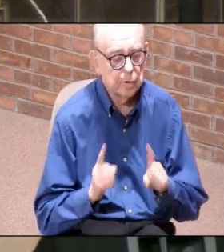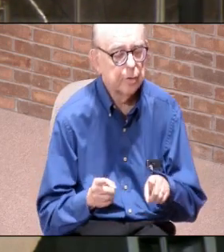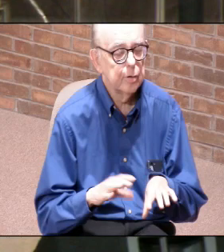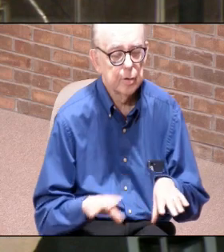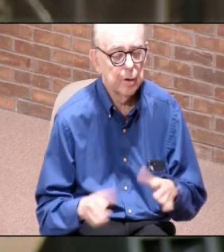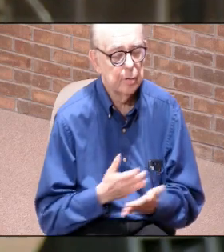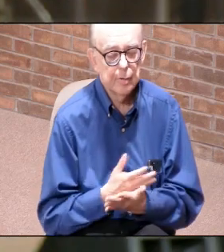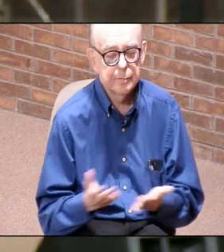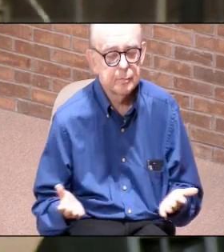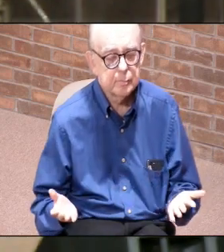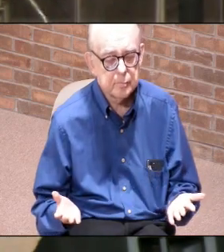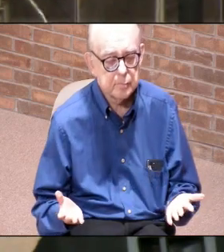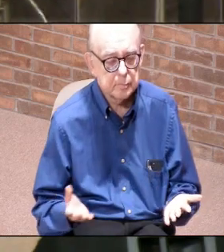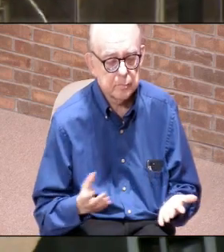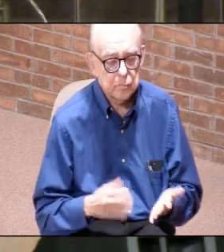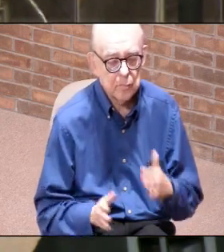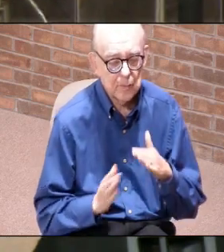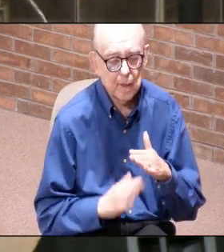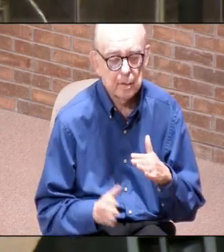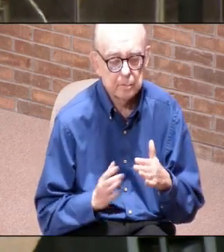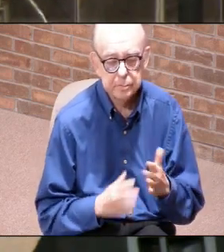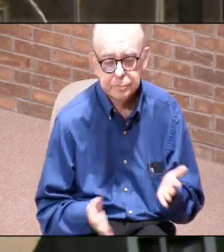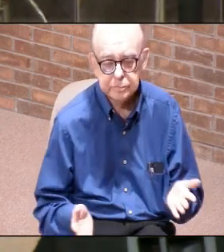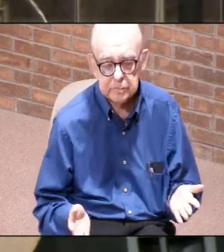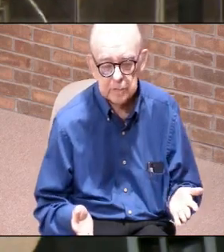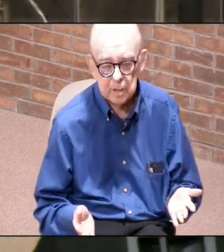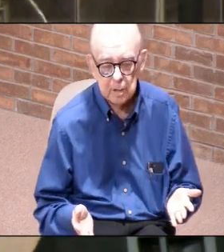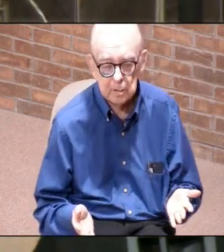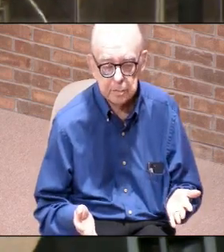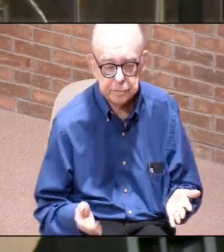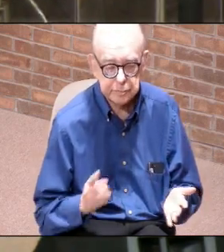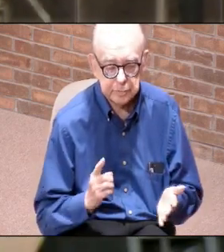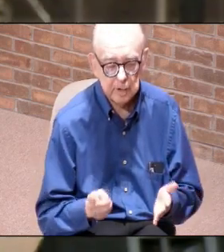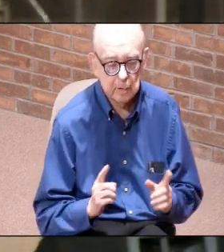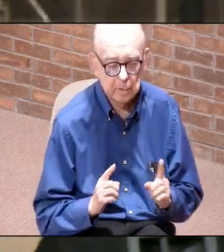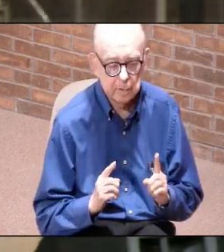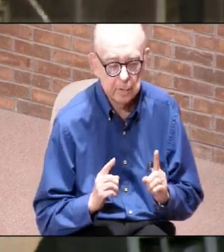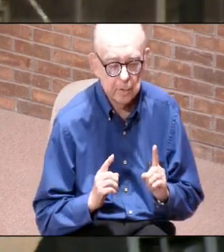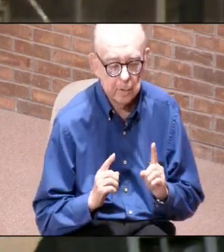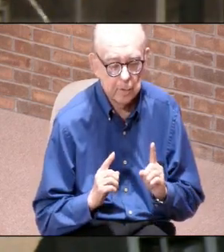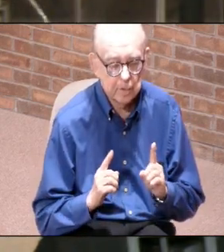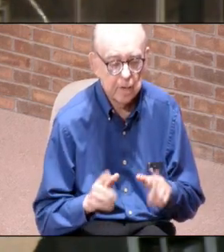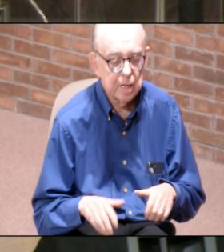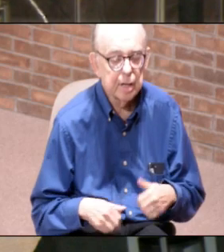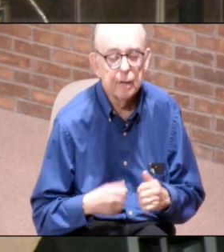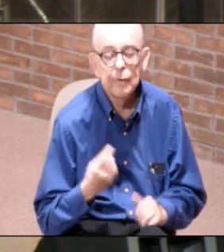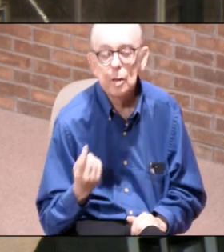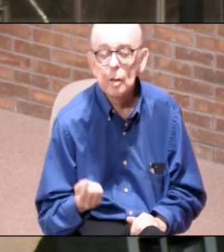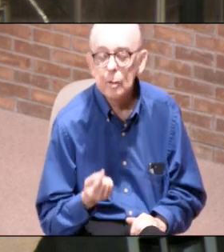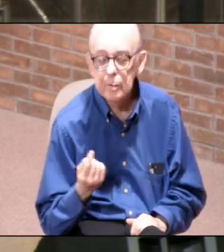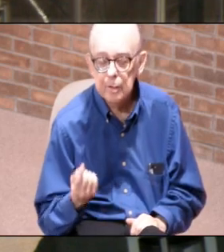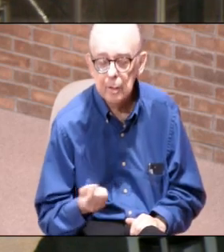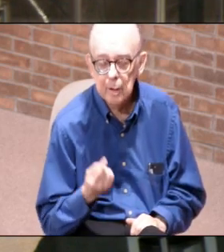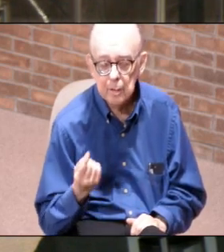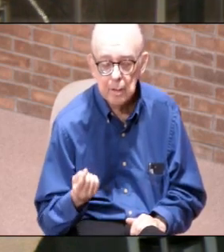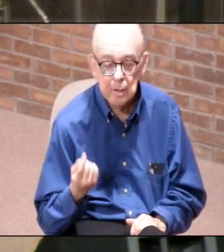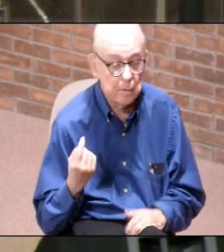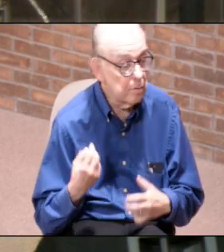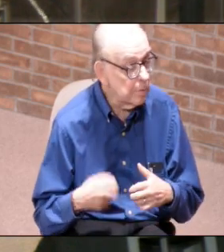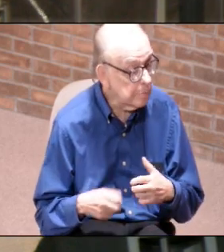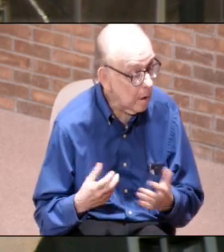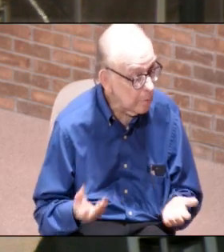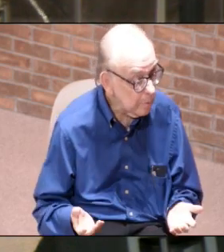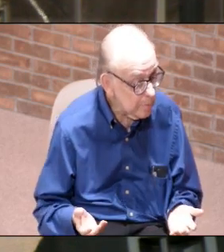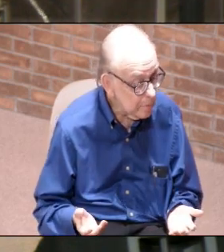and all of the other things. And basically, you're going to live it by yourself. But the problem